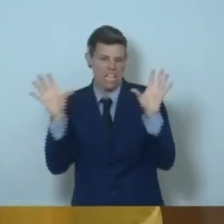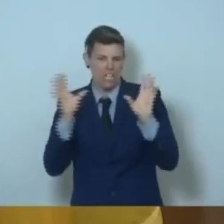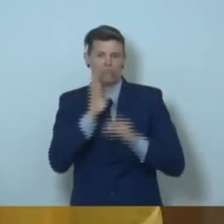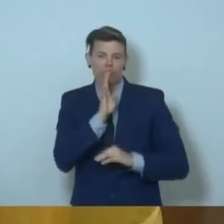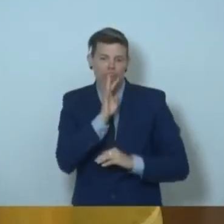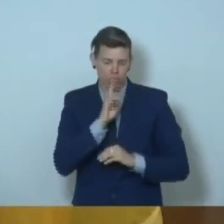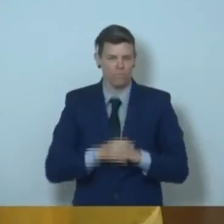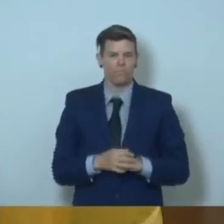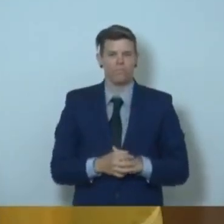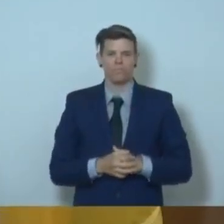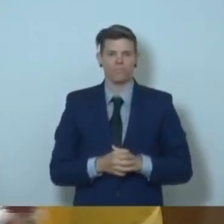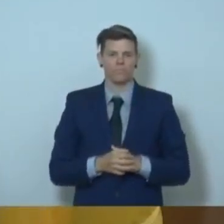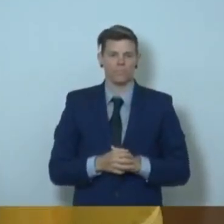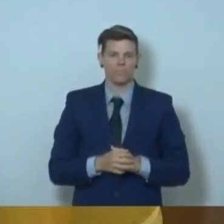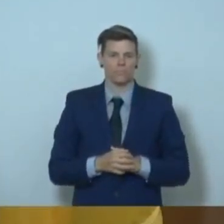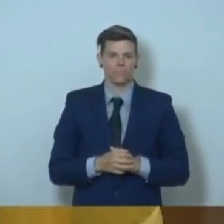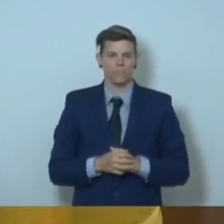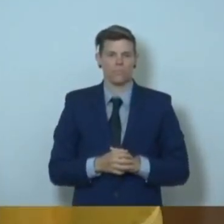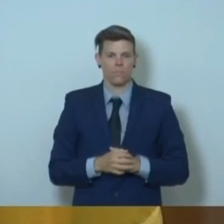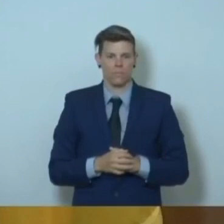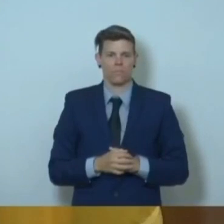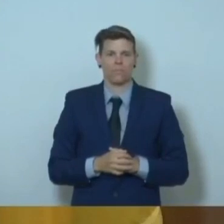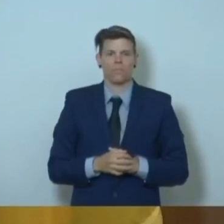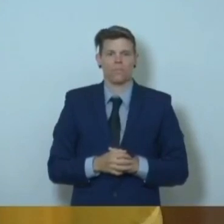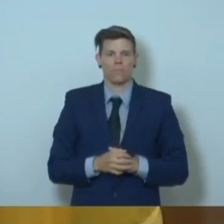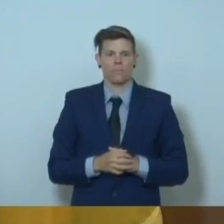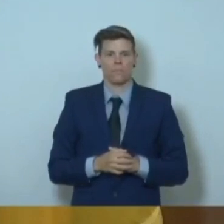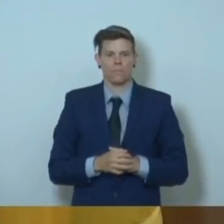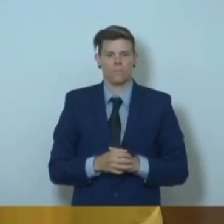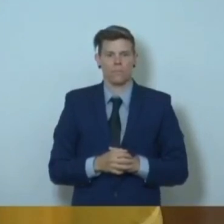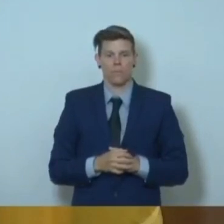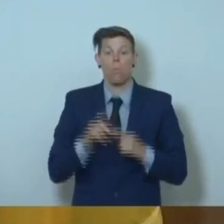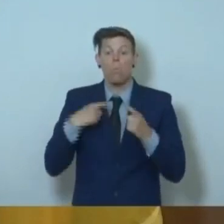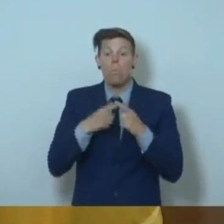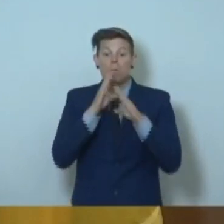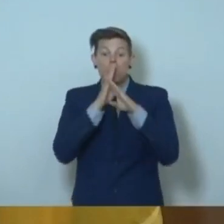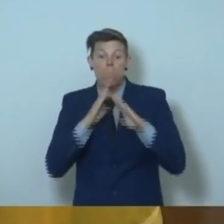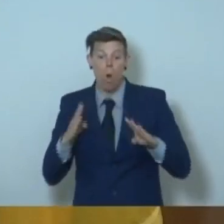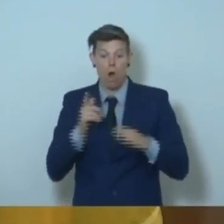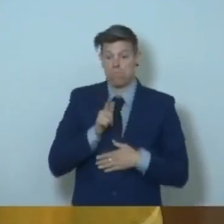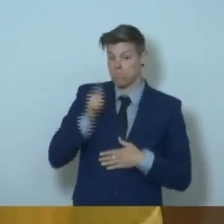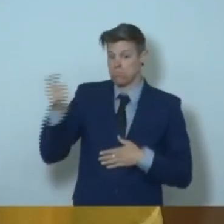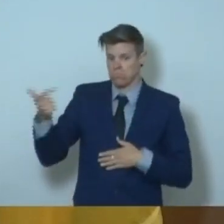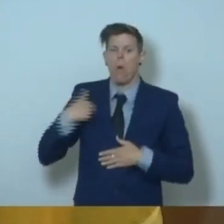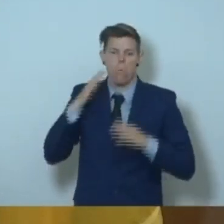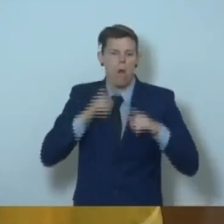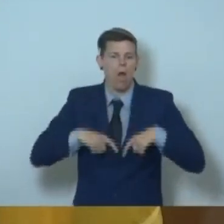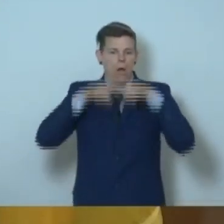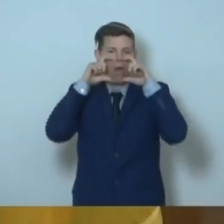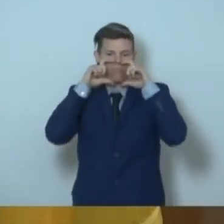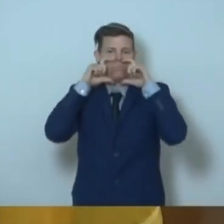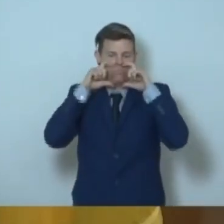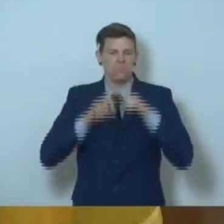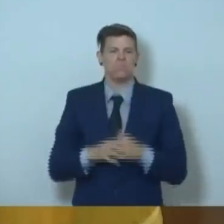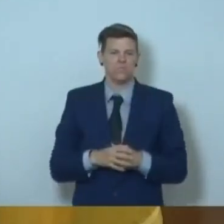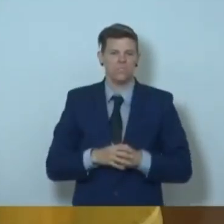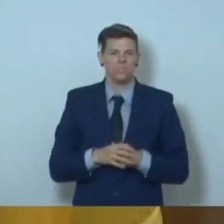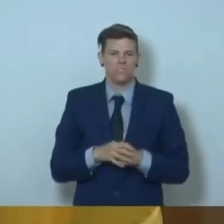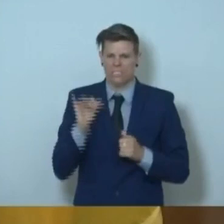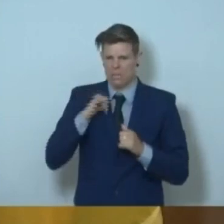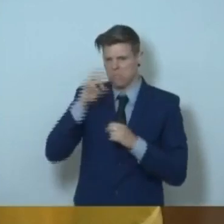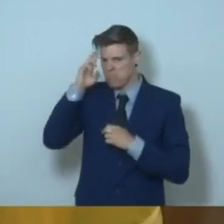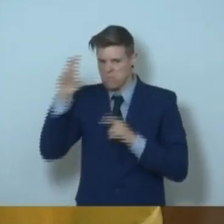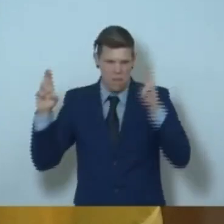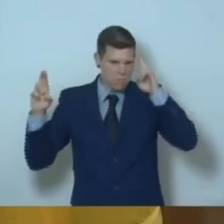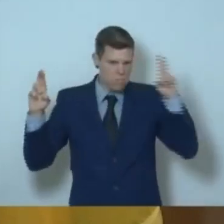take them off while we're talking, and then all of us put it back on when we're not. And again, as a sign of respect for each other